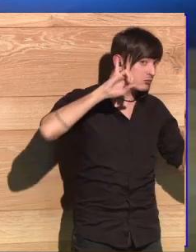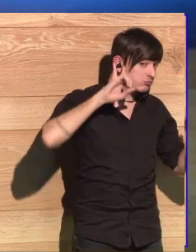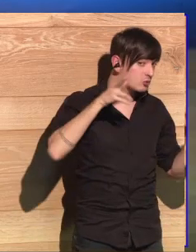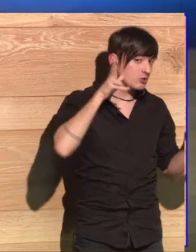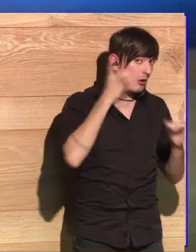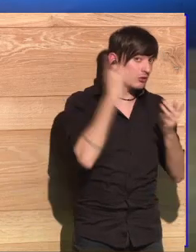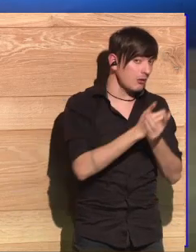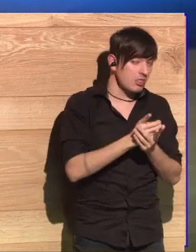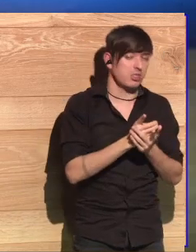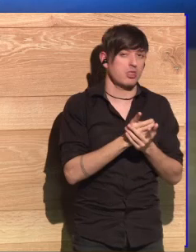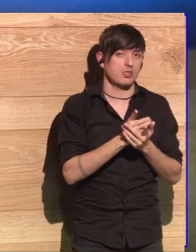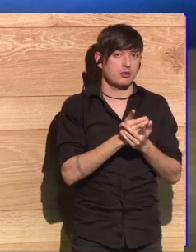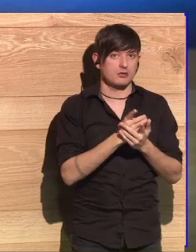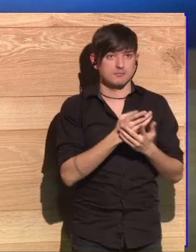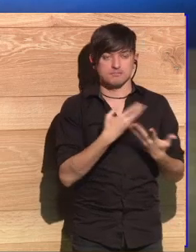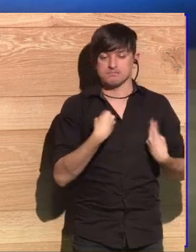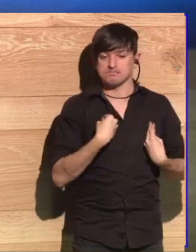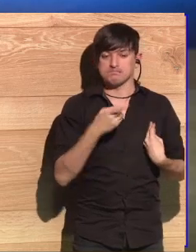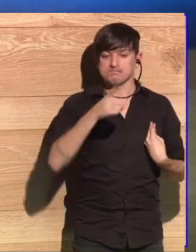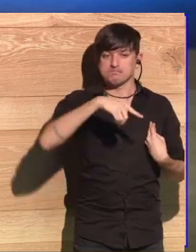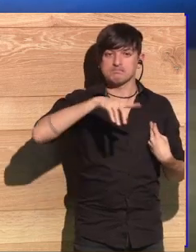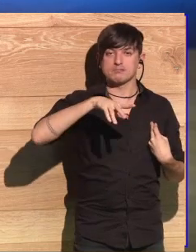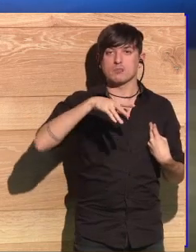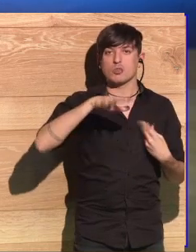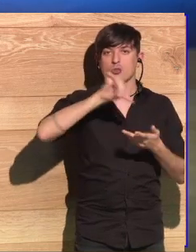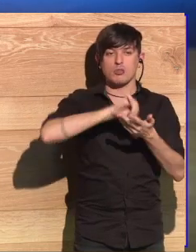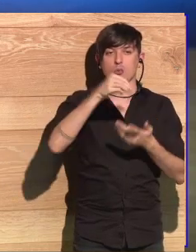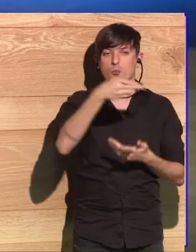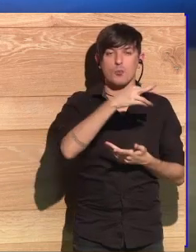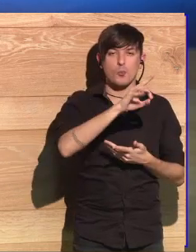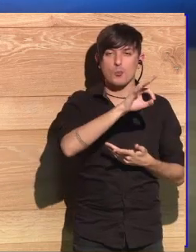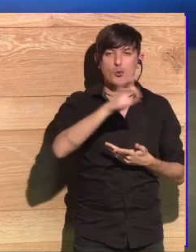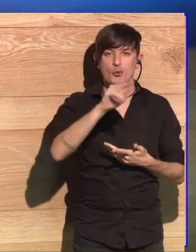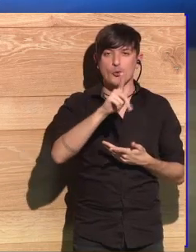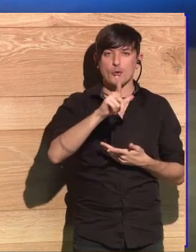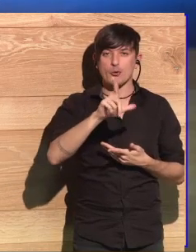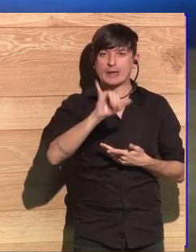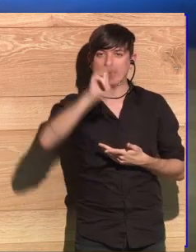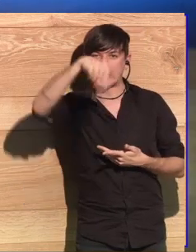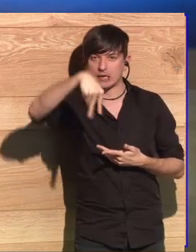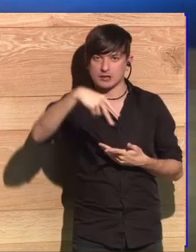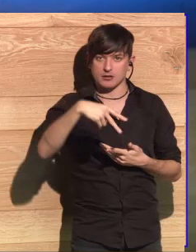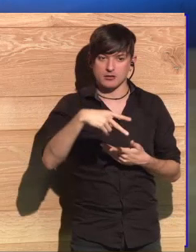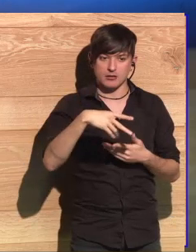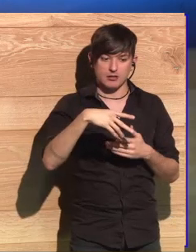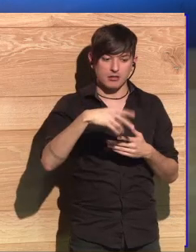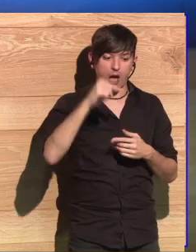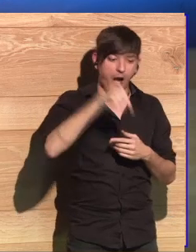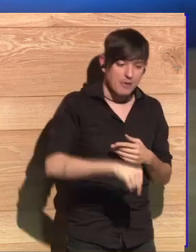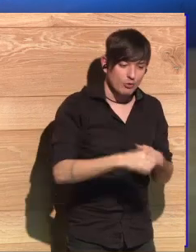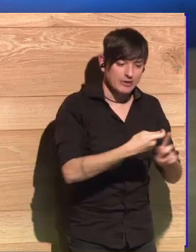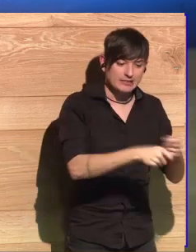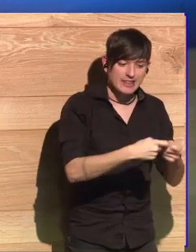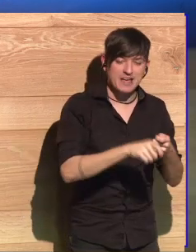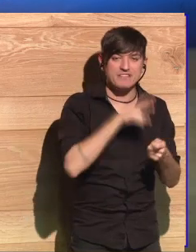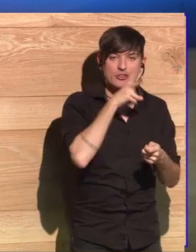Brooklyn above a grocery store, and it was a mice-infested store, so you'd hear things in the